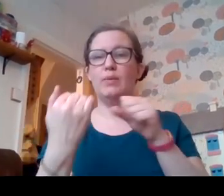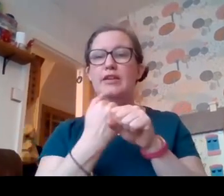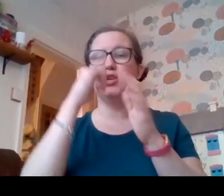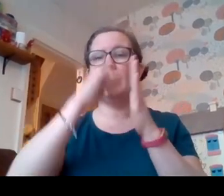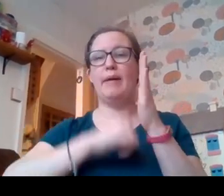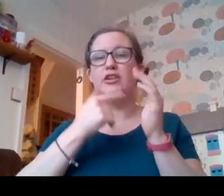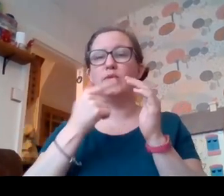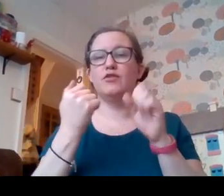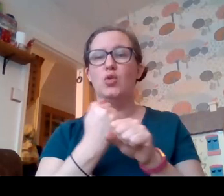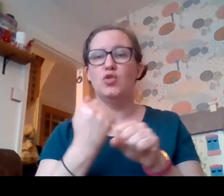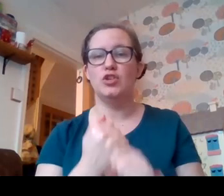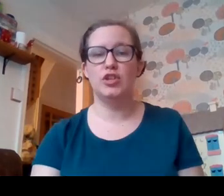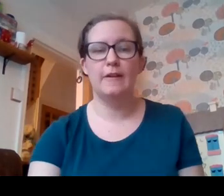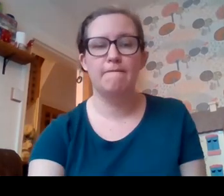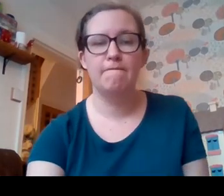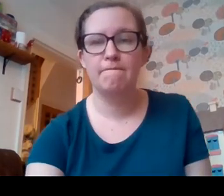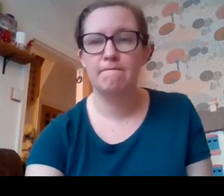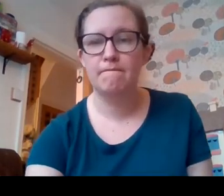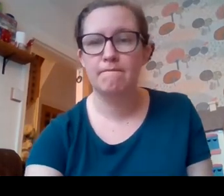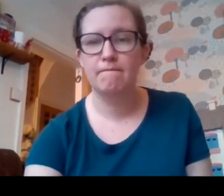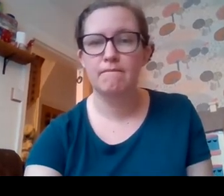Remember, only do the pages we've told you to do.